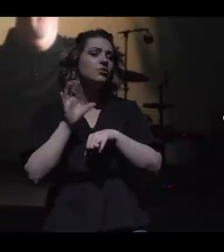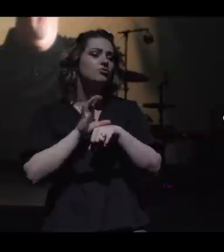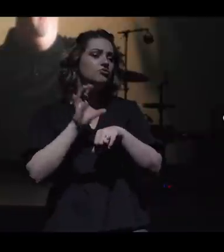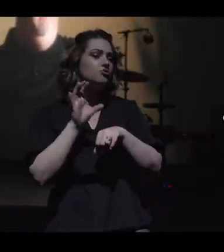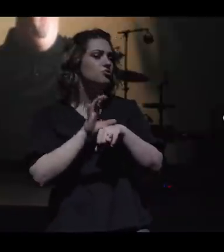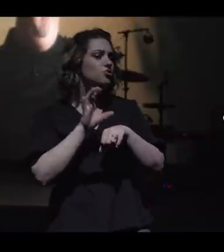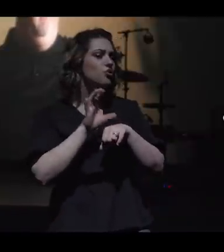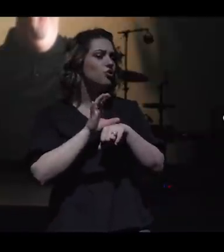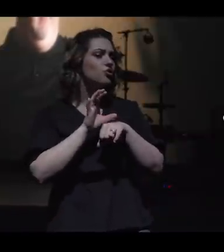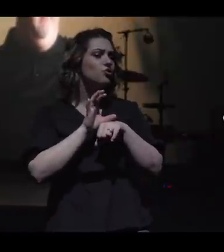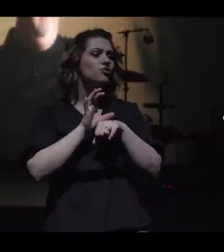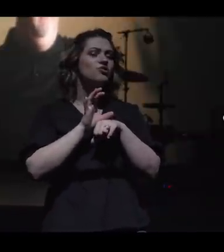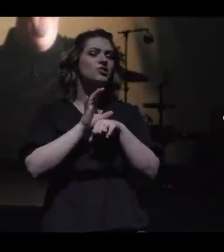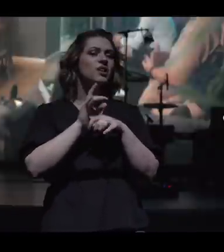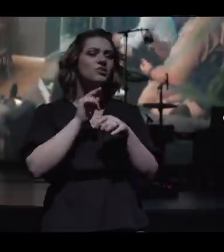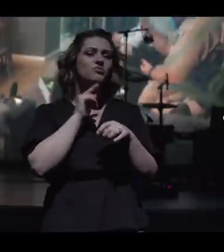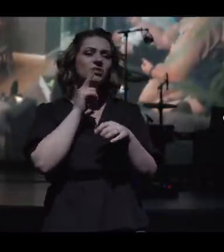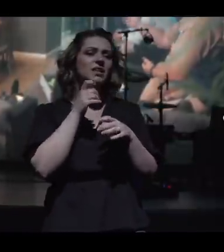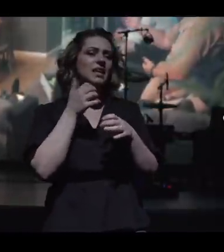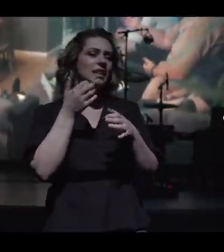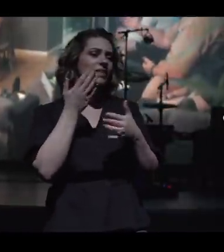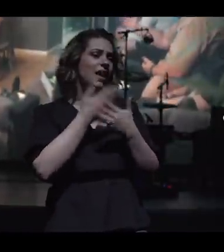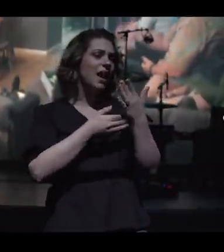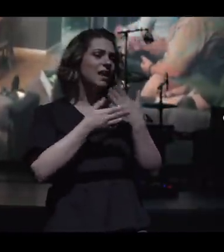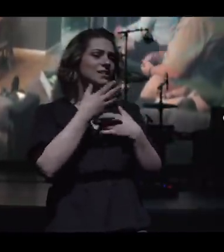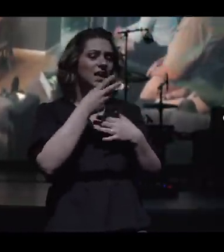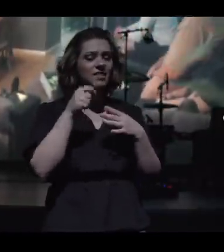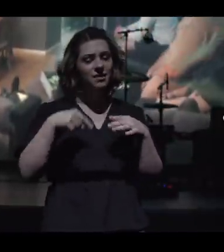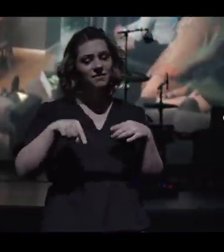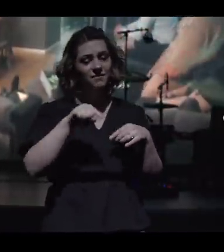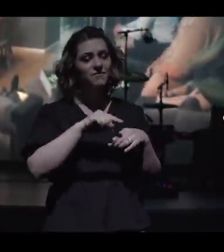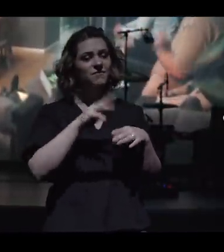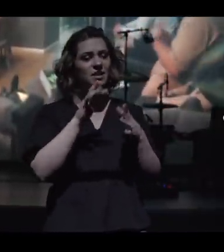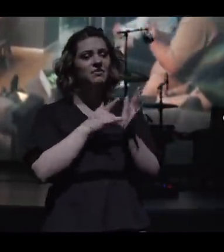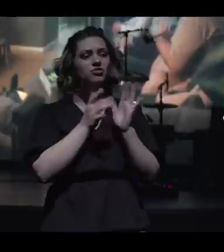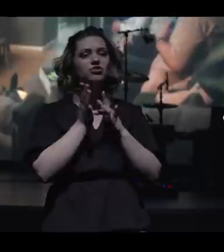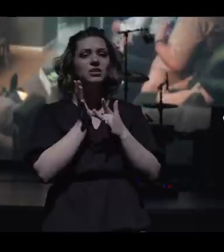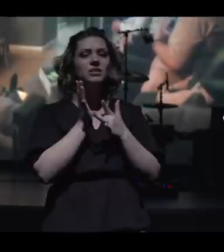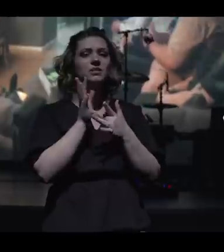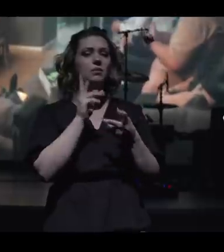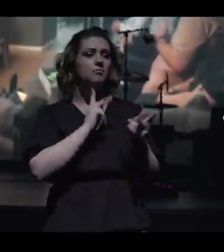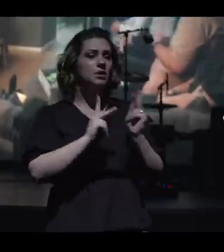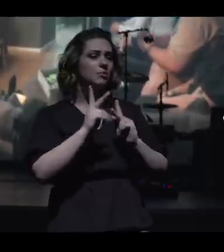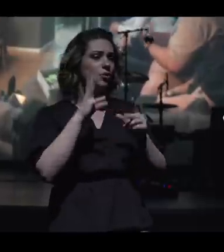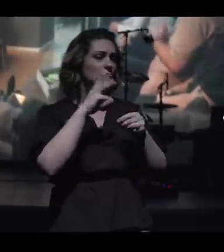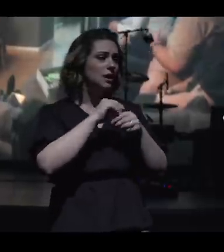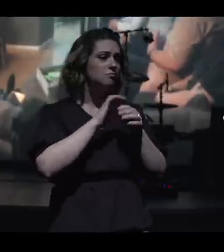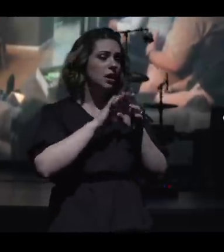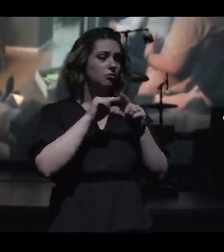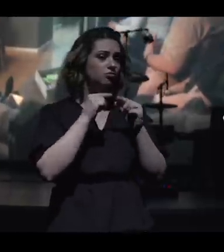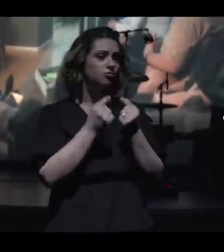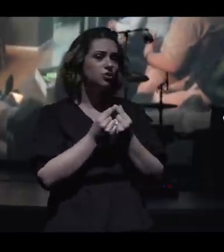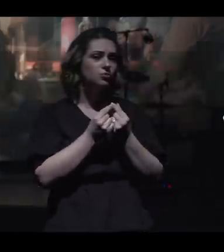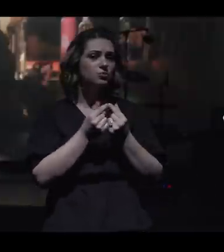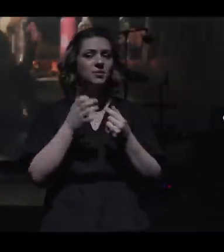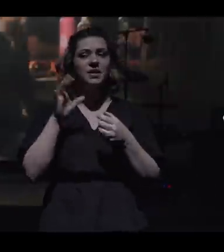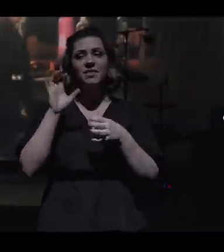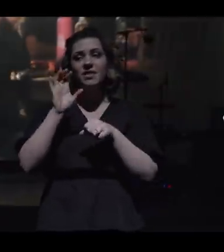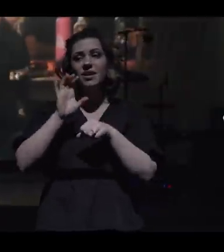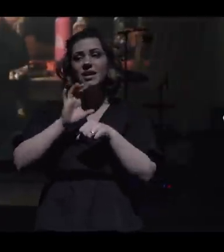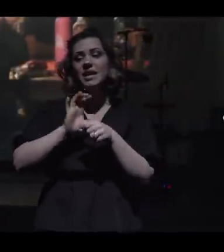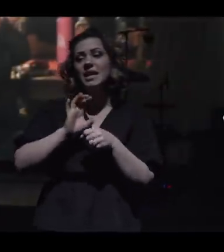that is the hands and feet of Jesus. People in my neighborhood group, in my campus,